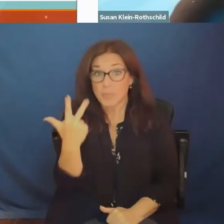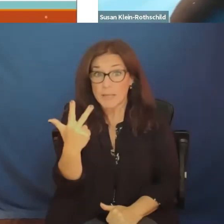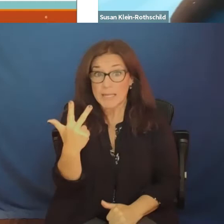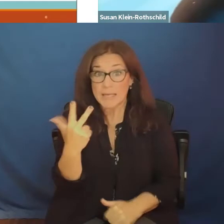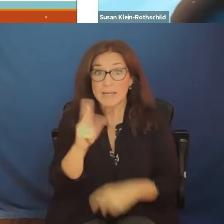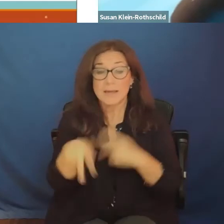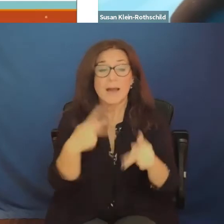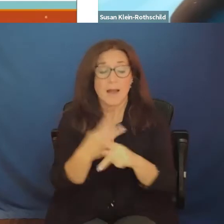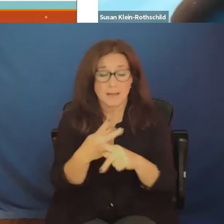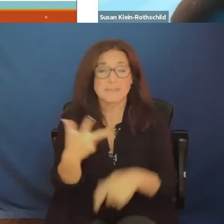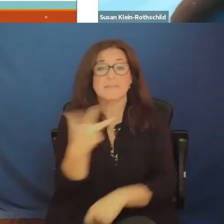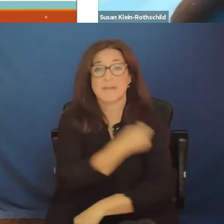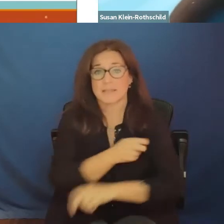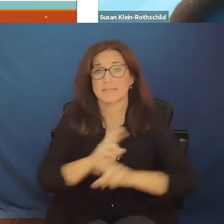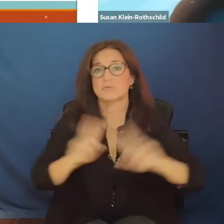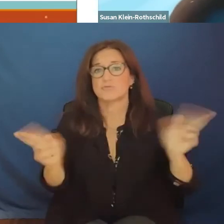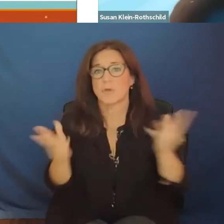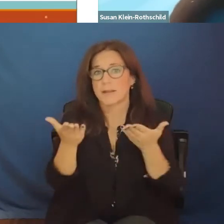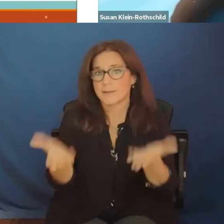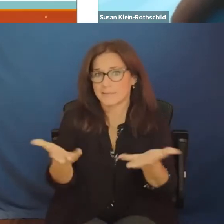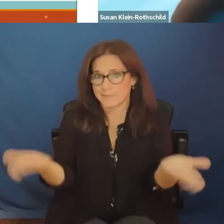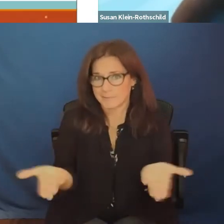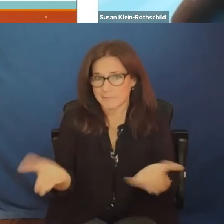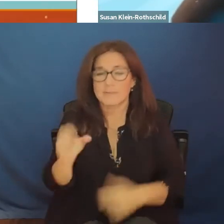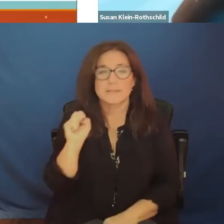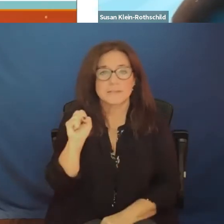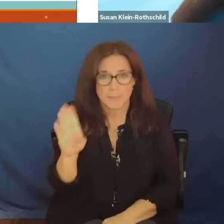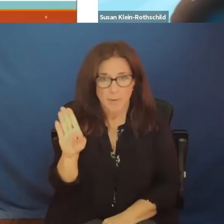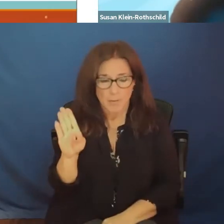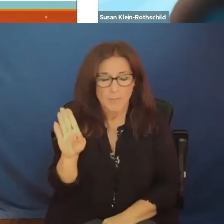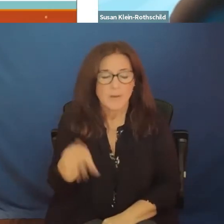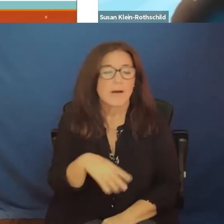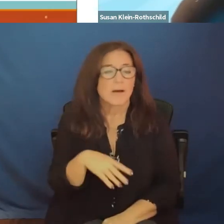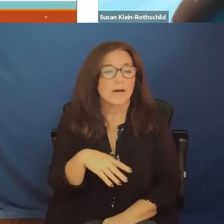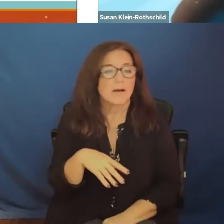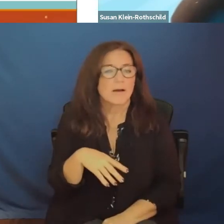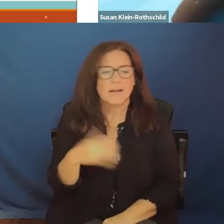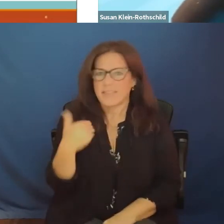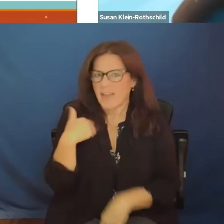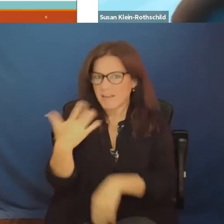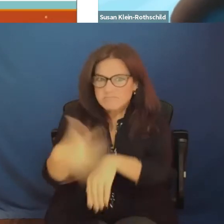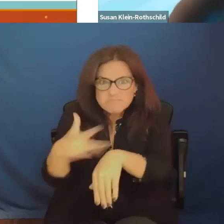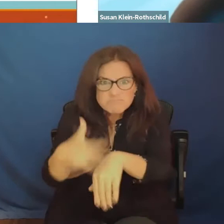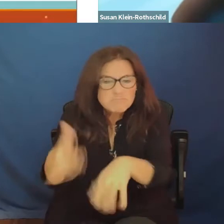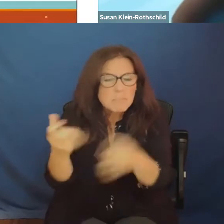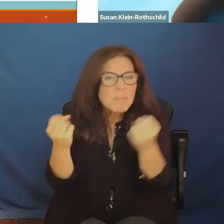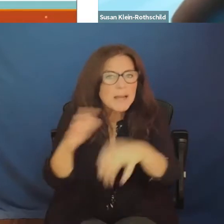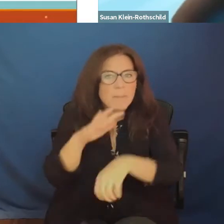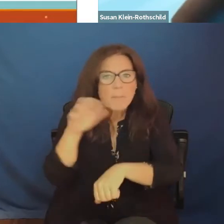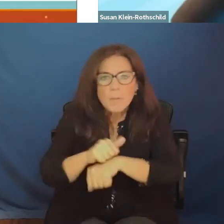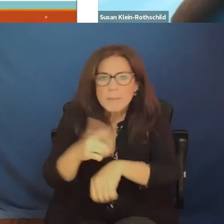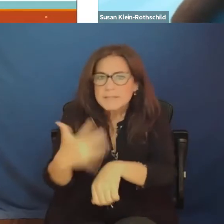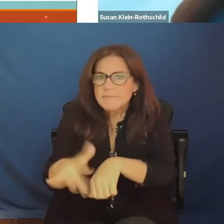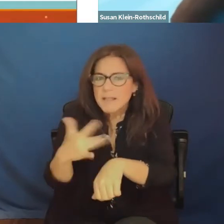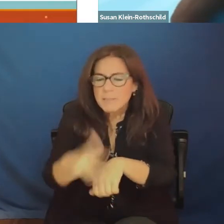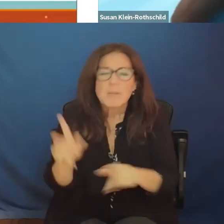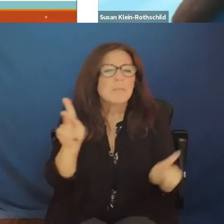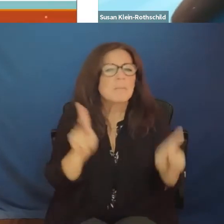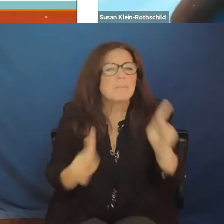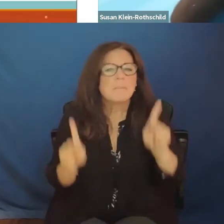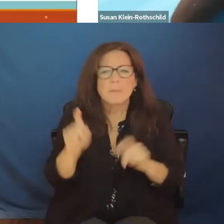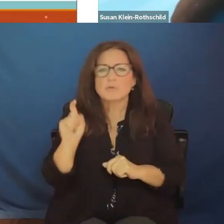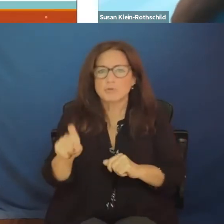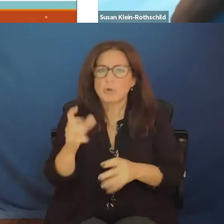in our county in large numbers and large doses. There are lots of slots, lots of available places. People should be able to get the vaccine